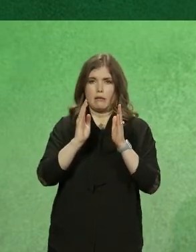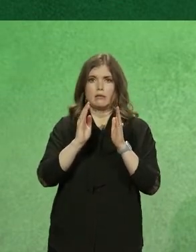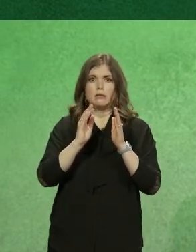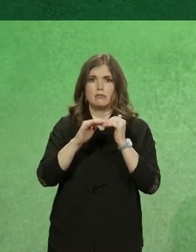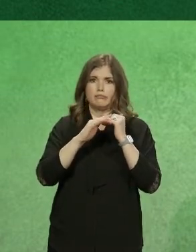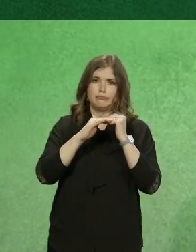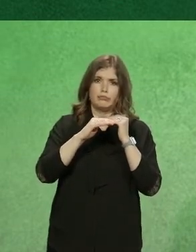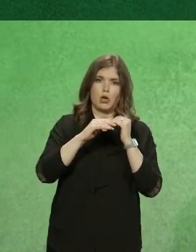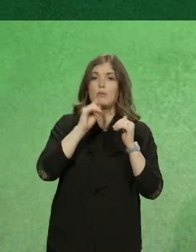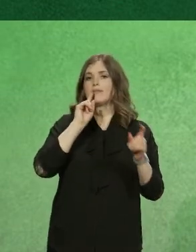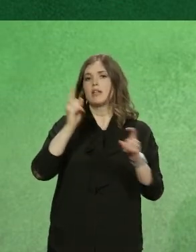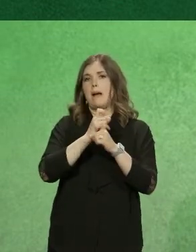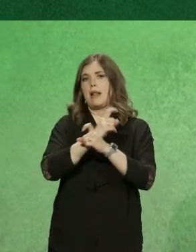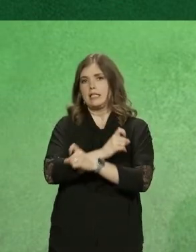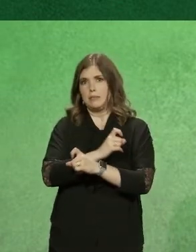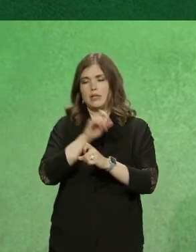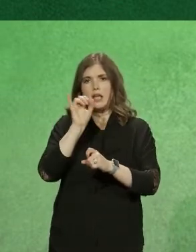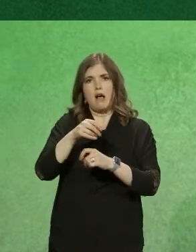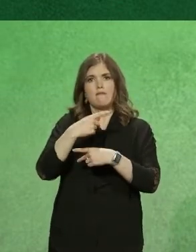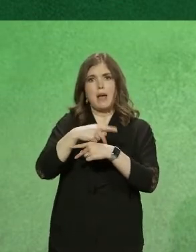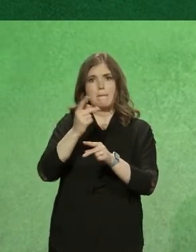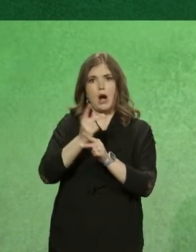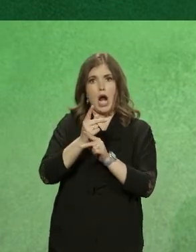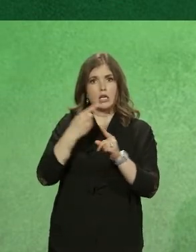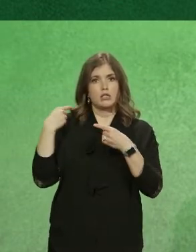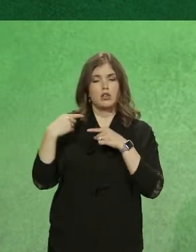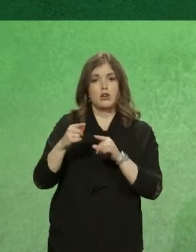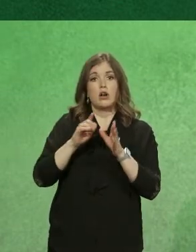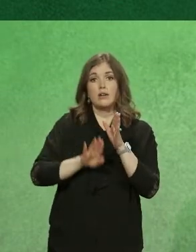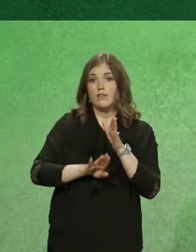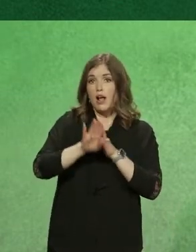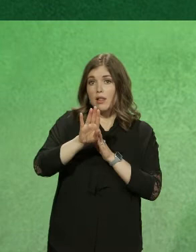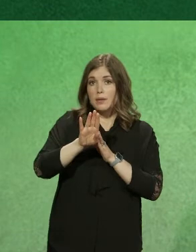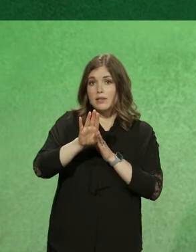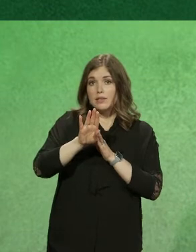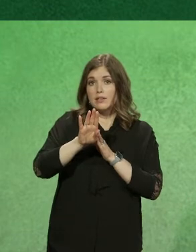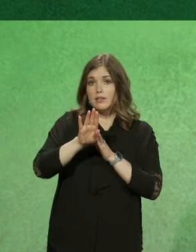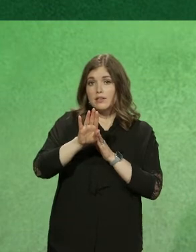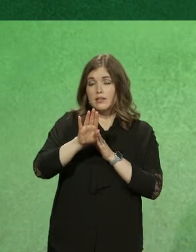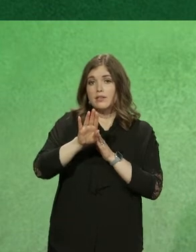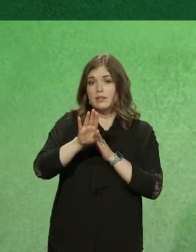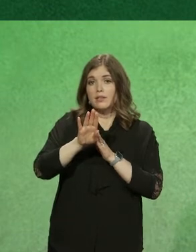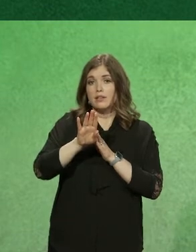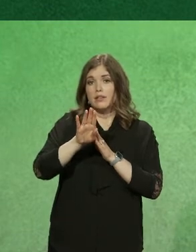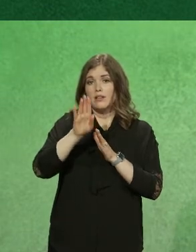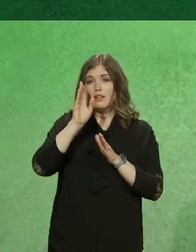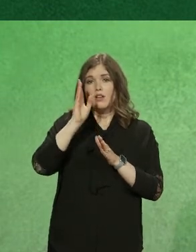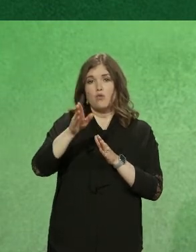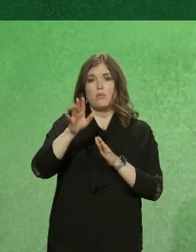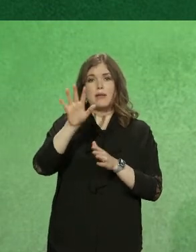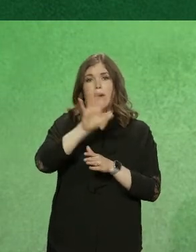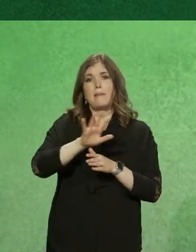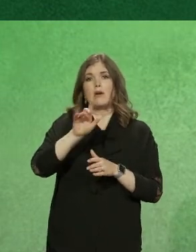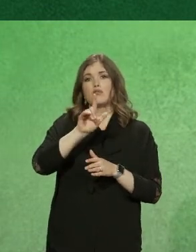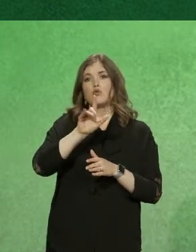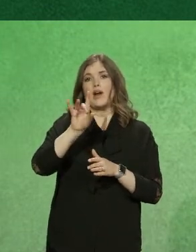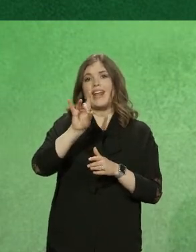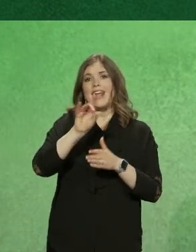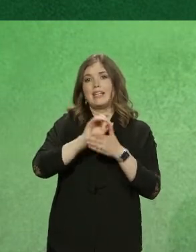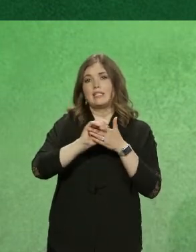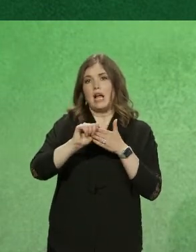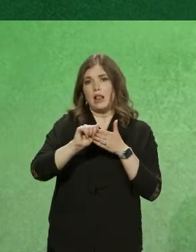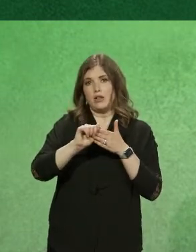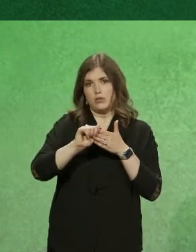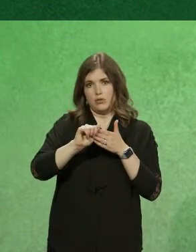compatibility of the product during the development, maintenance, they will account for about $28